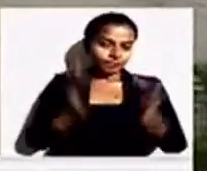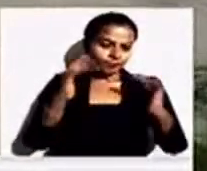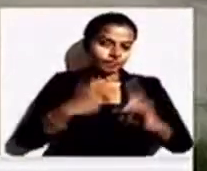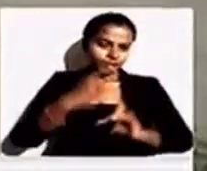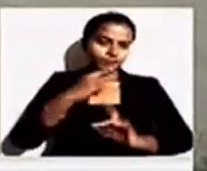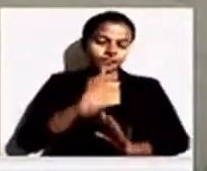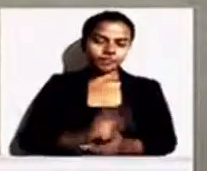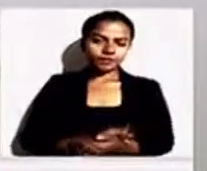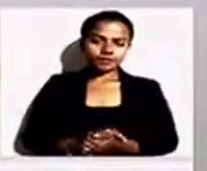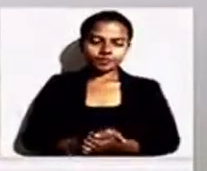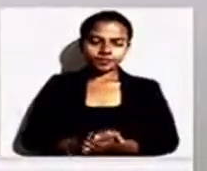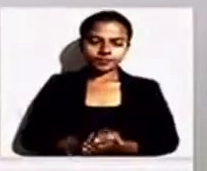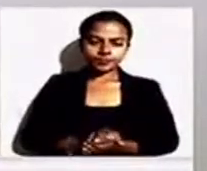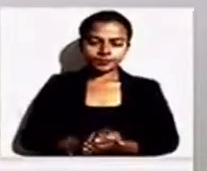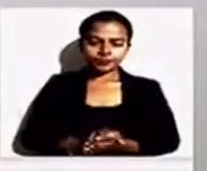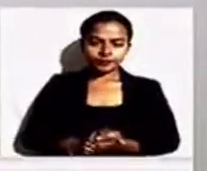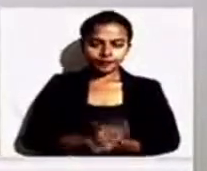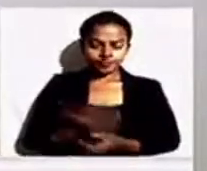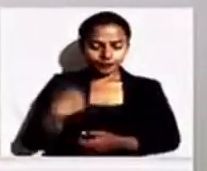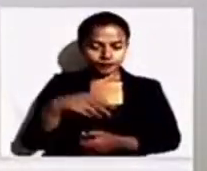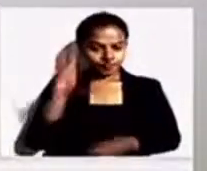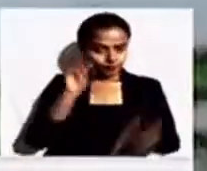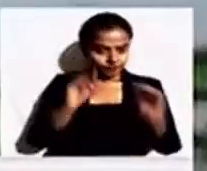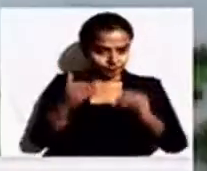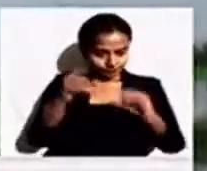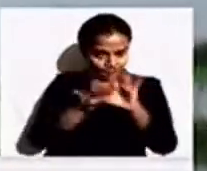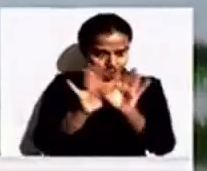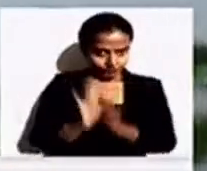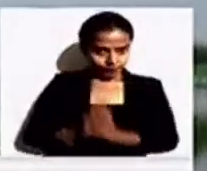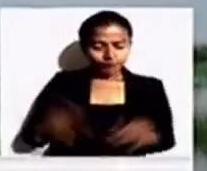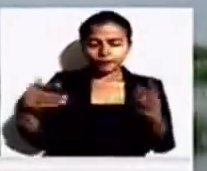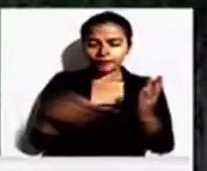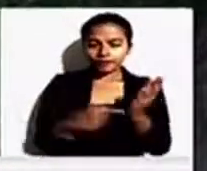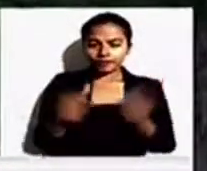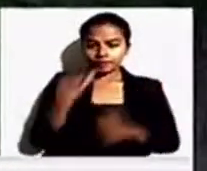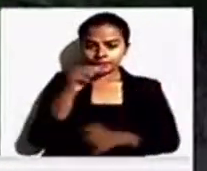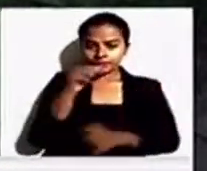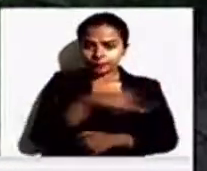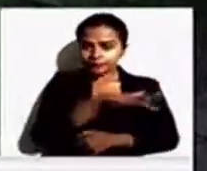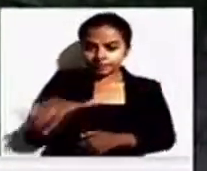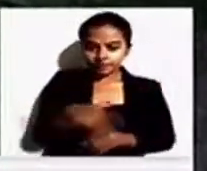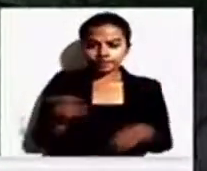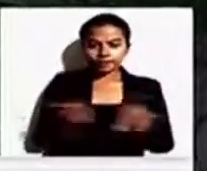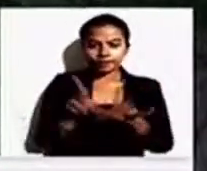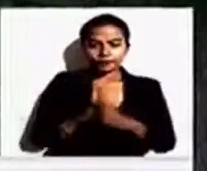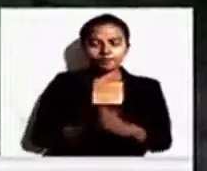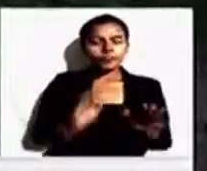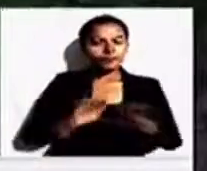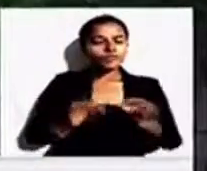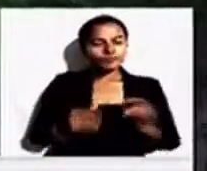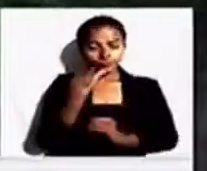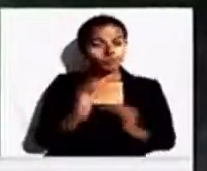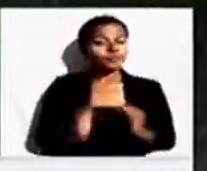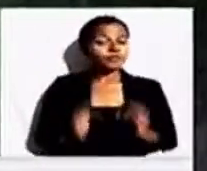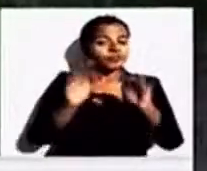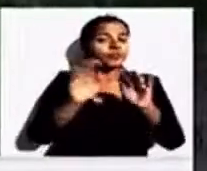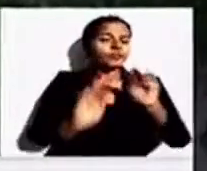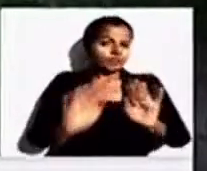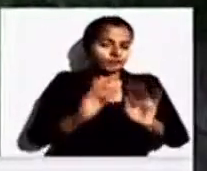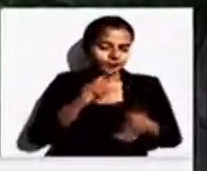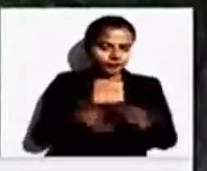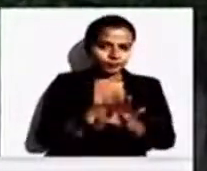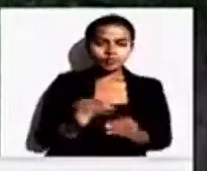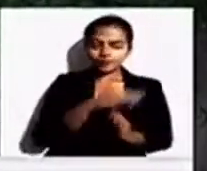were inundated after the spill gates of the Kudumuruthi tank in Punarin were opened to control the rising water. While many low-lying areas in Kilinochi